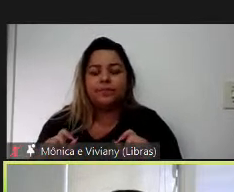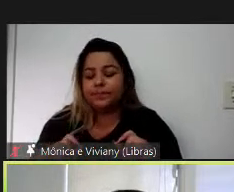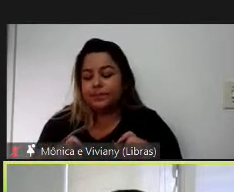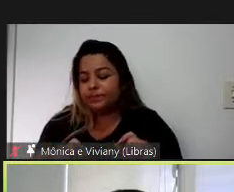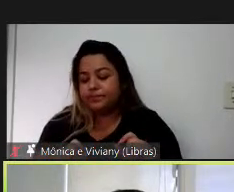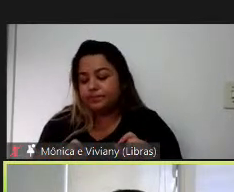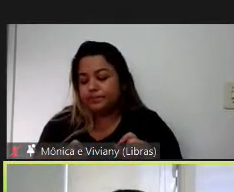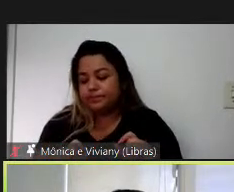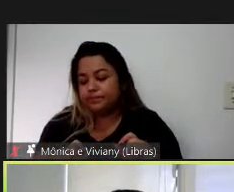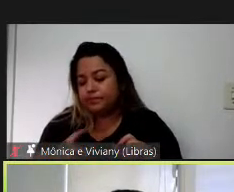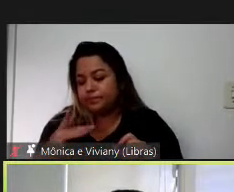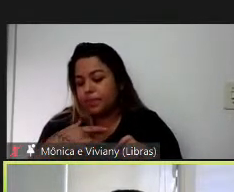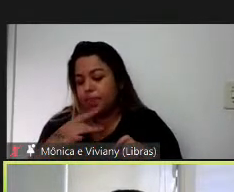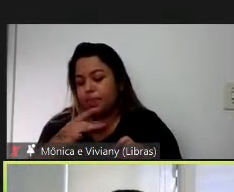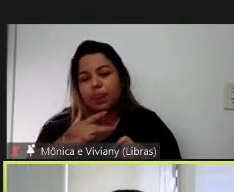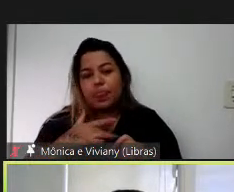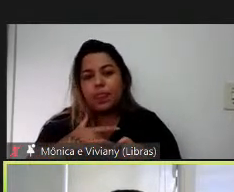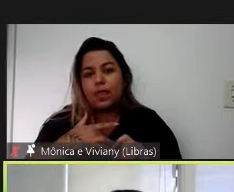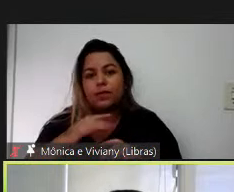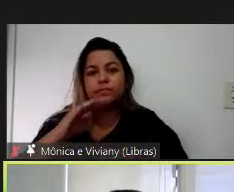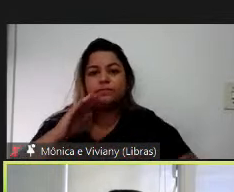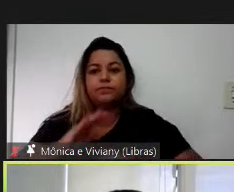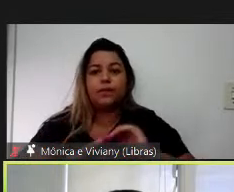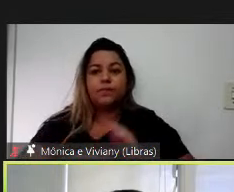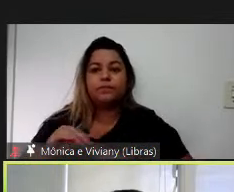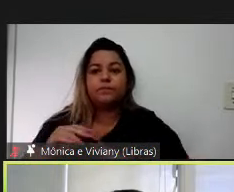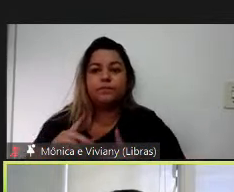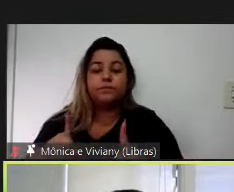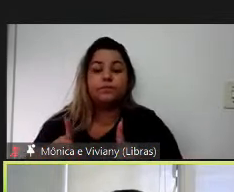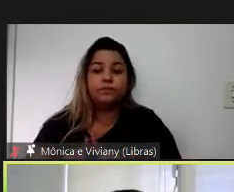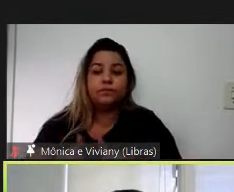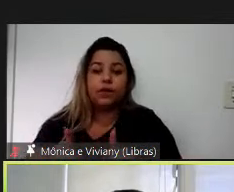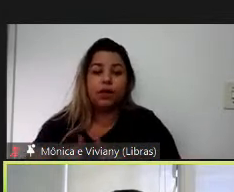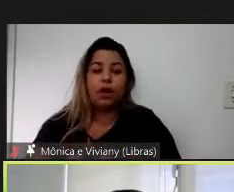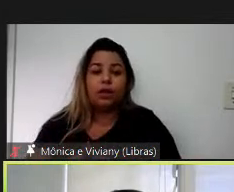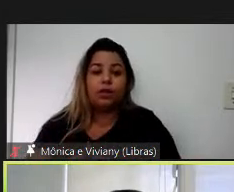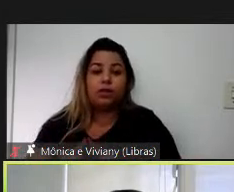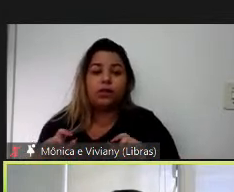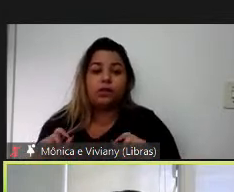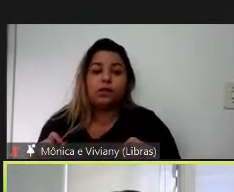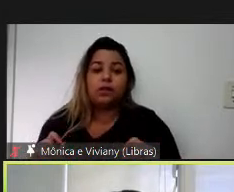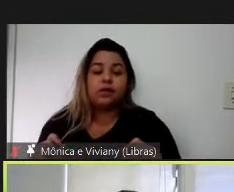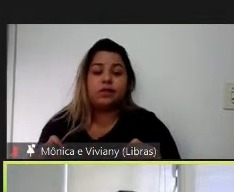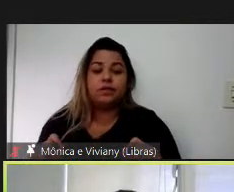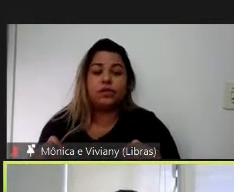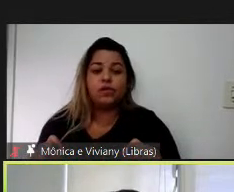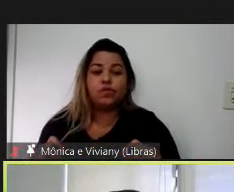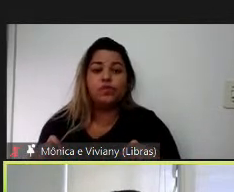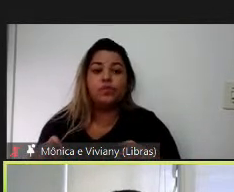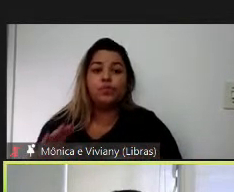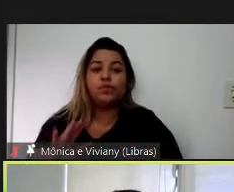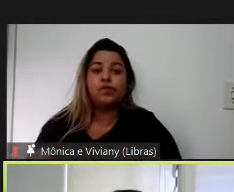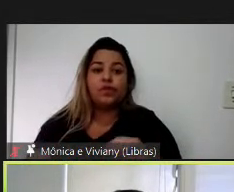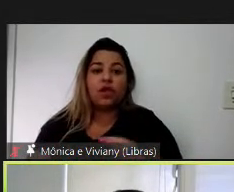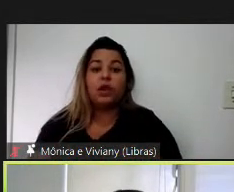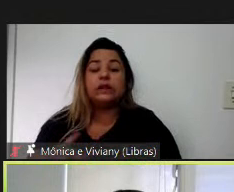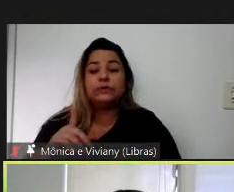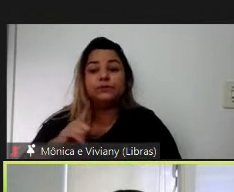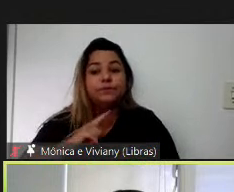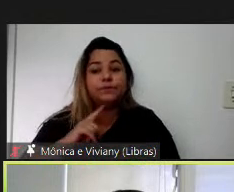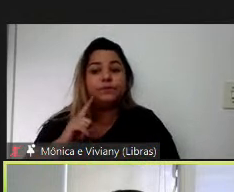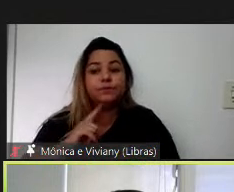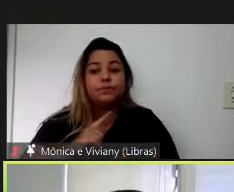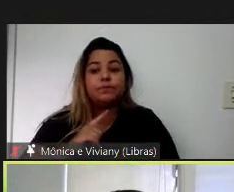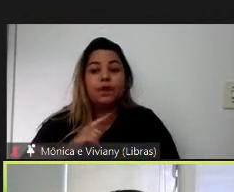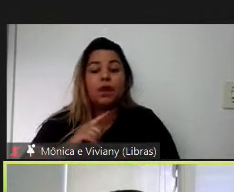care of the PSC, the health gym, and this the highlight to these actions